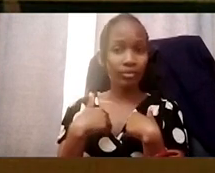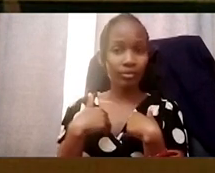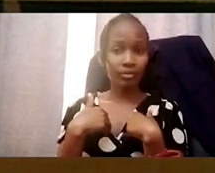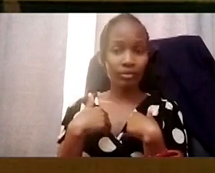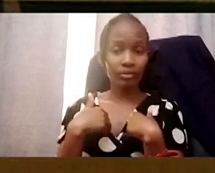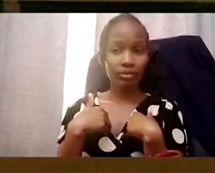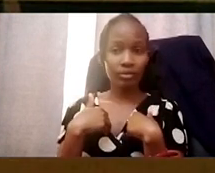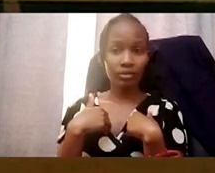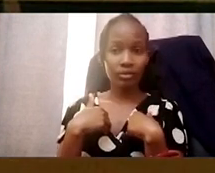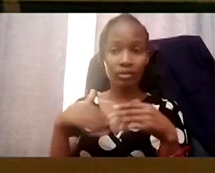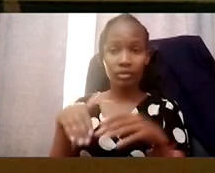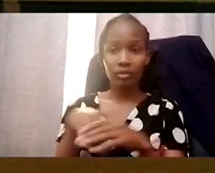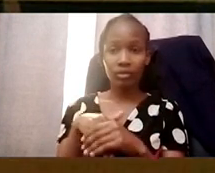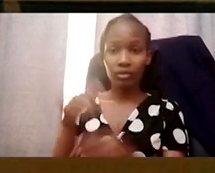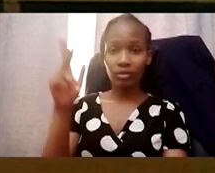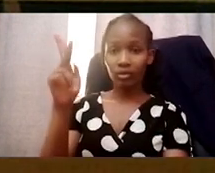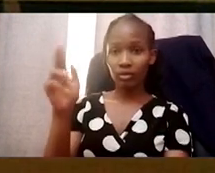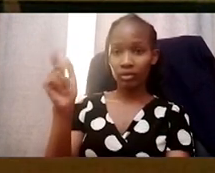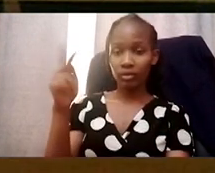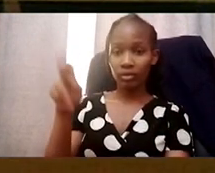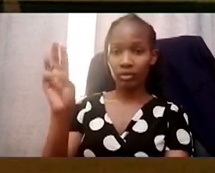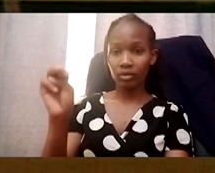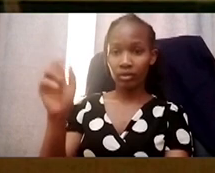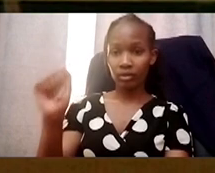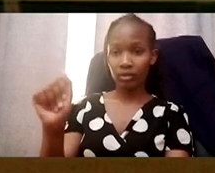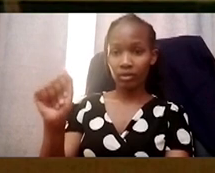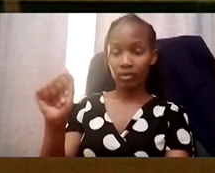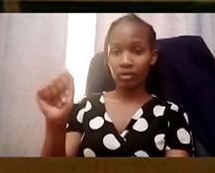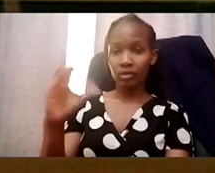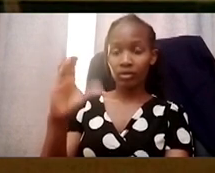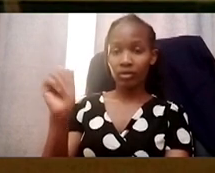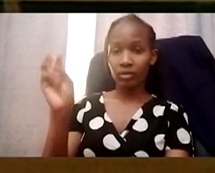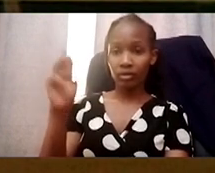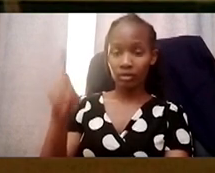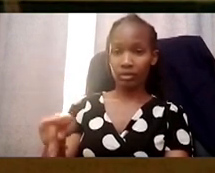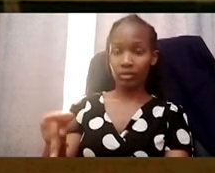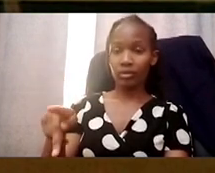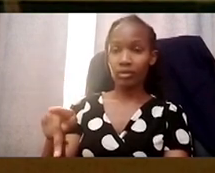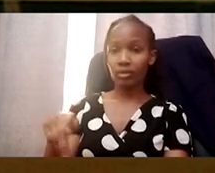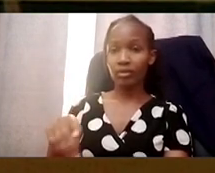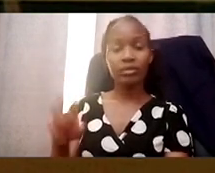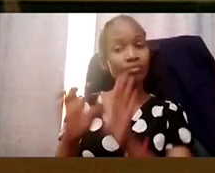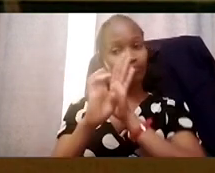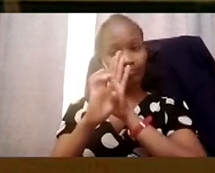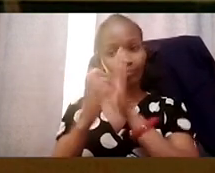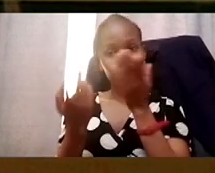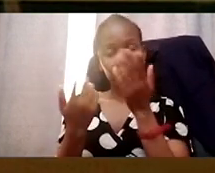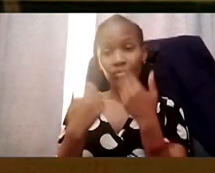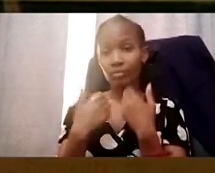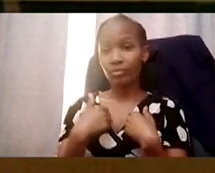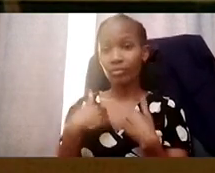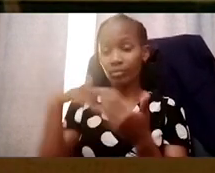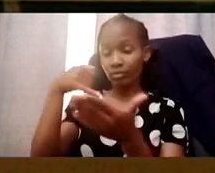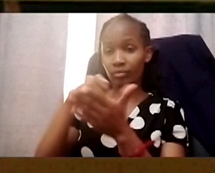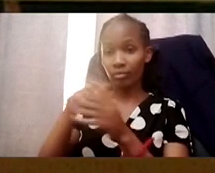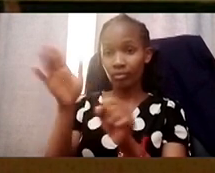Kakuma camp, for instance? Well, in Kakuma refugee camp, they are involved in so many activities